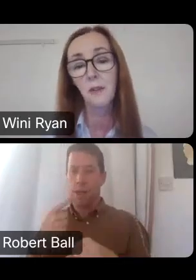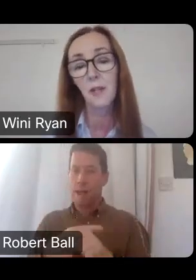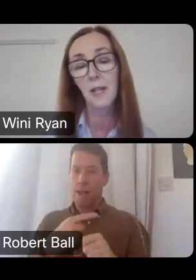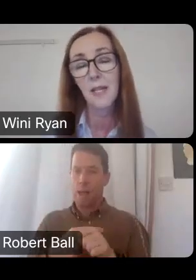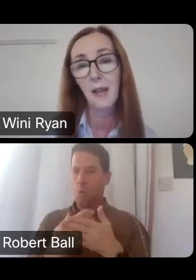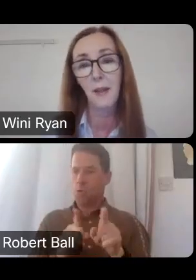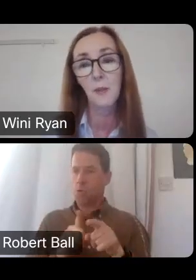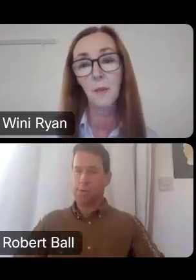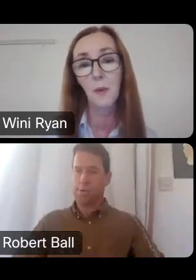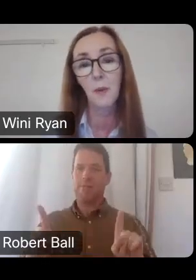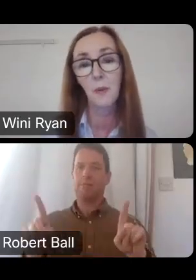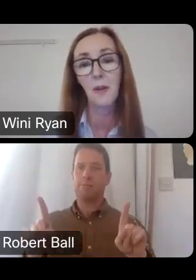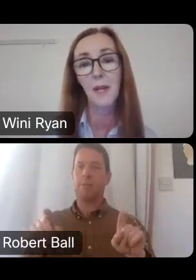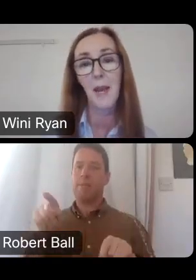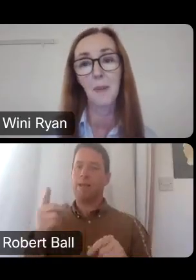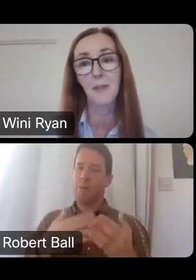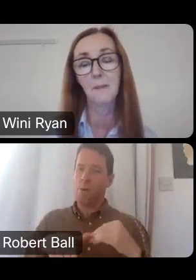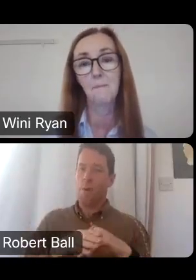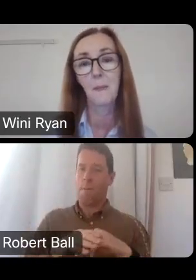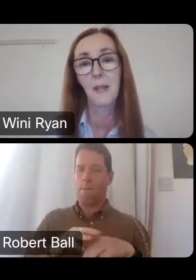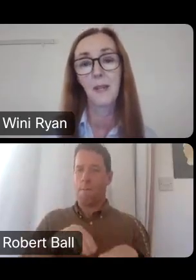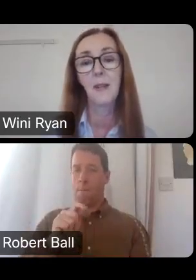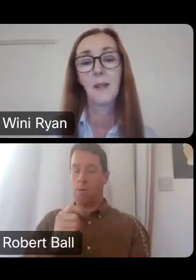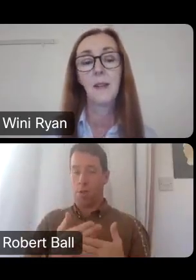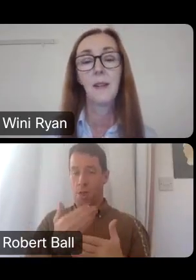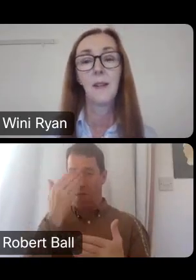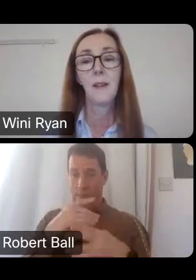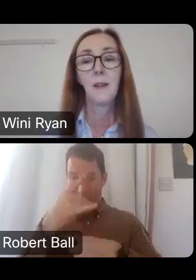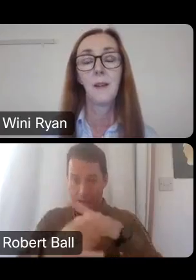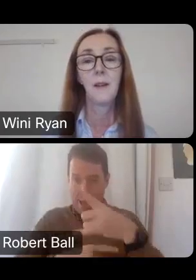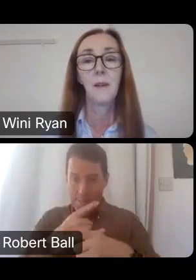do differently? And that's where most of the learning happens.